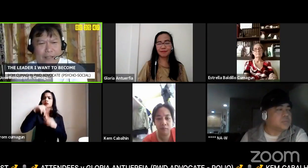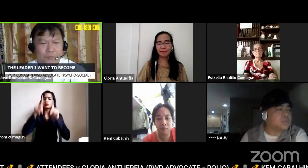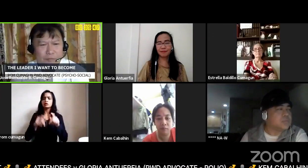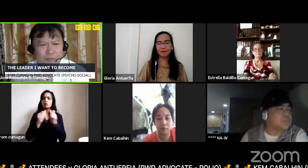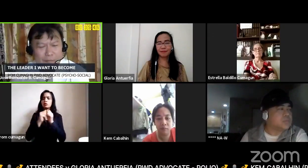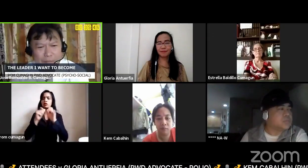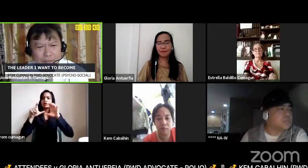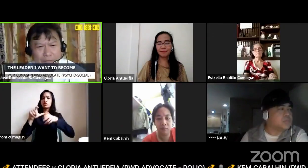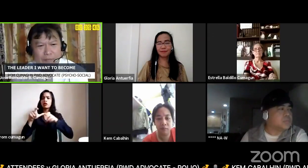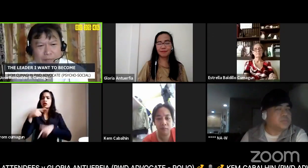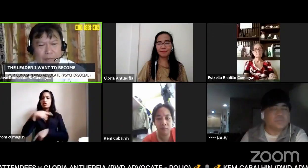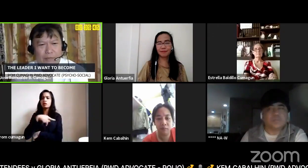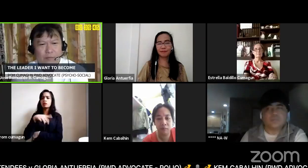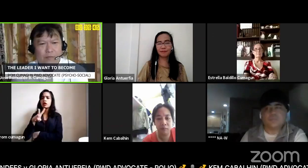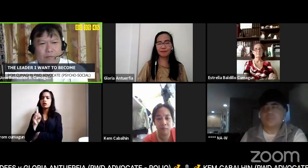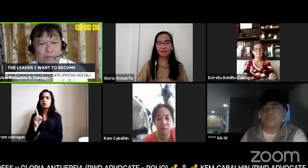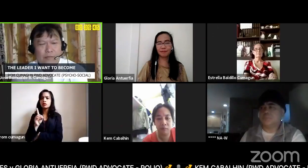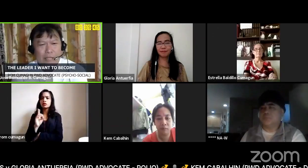I